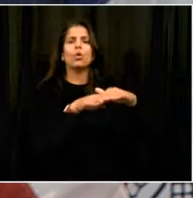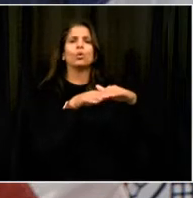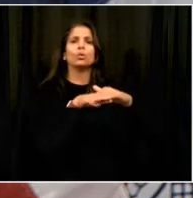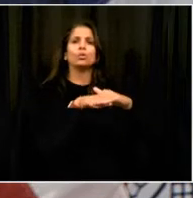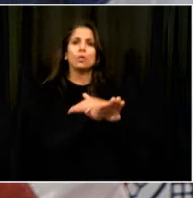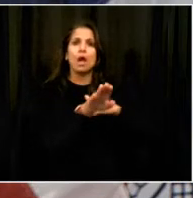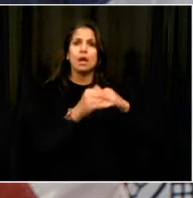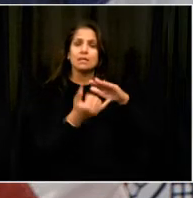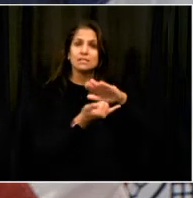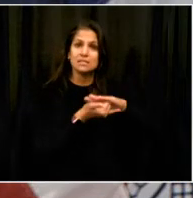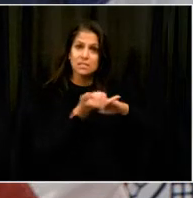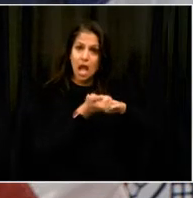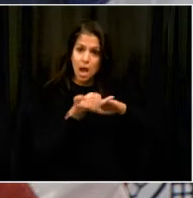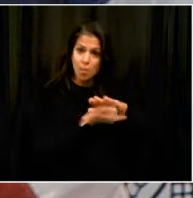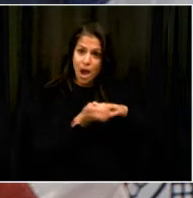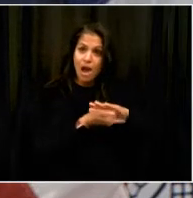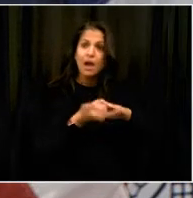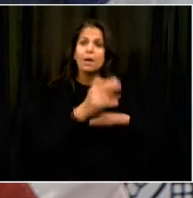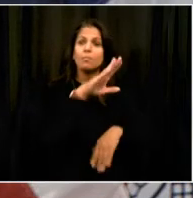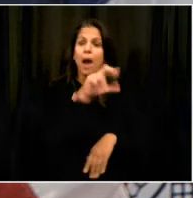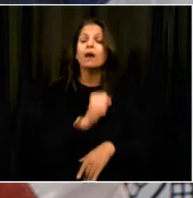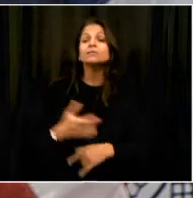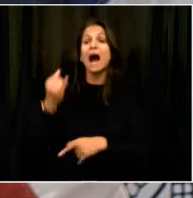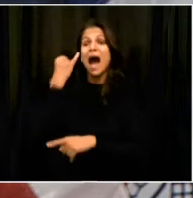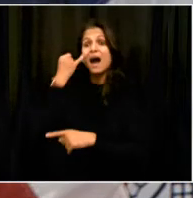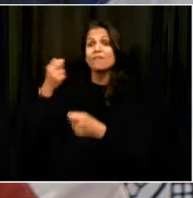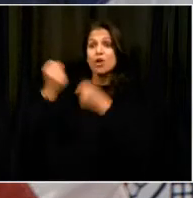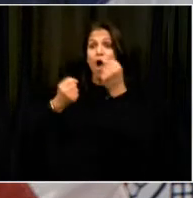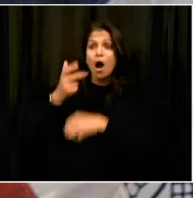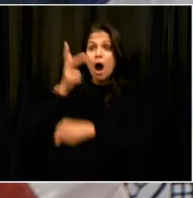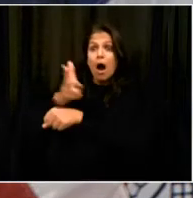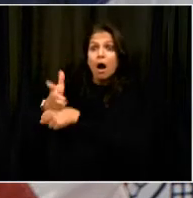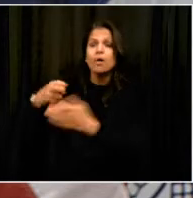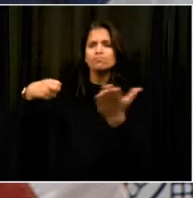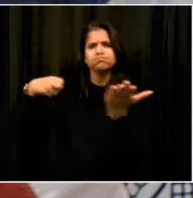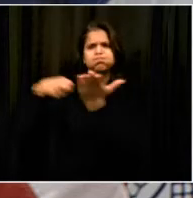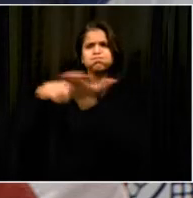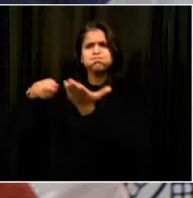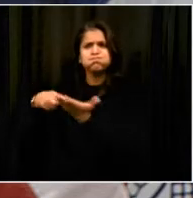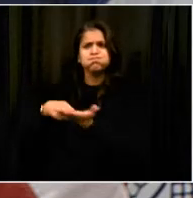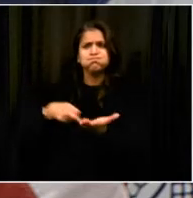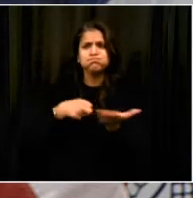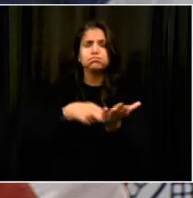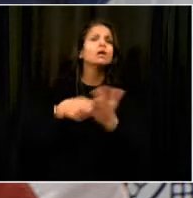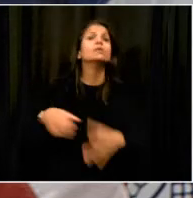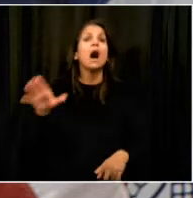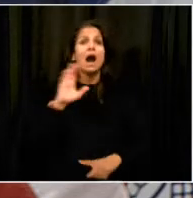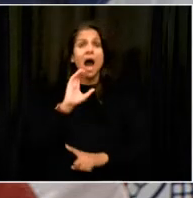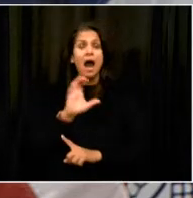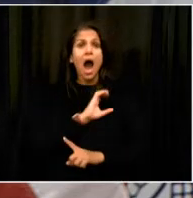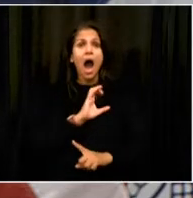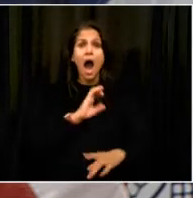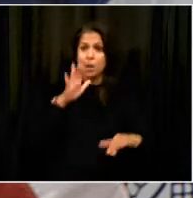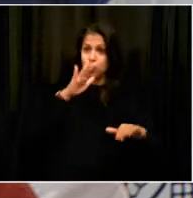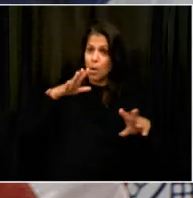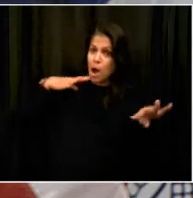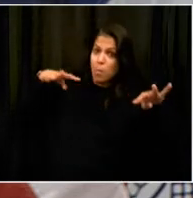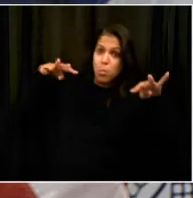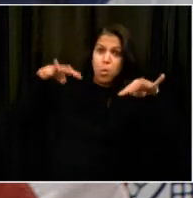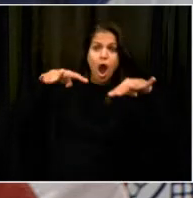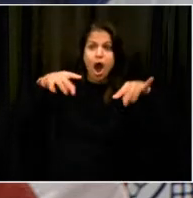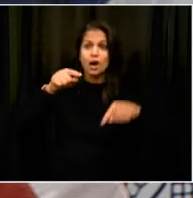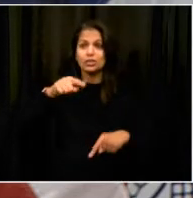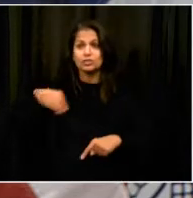to build out mass transit options, which we have done with select bus service and busways and the